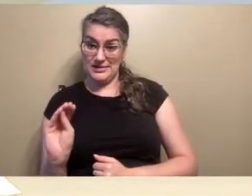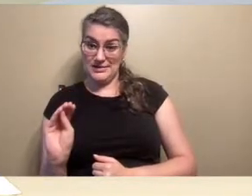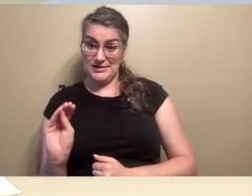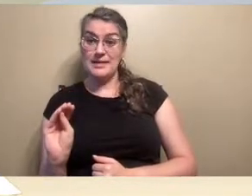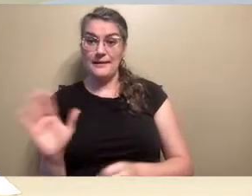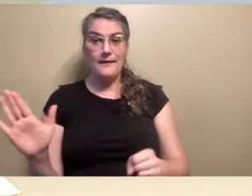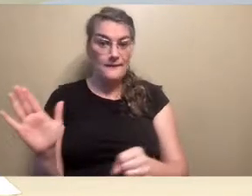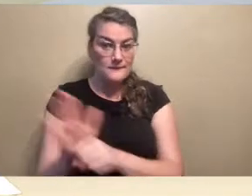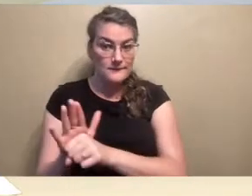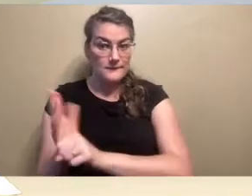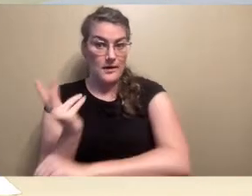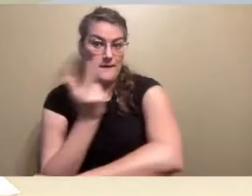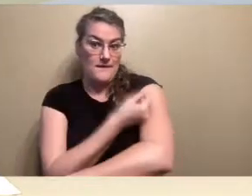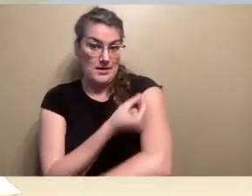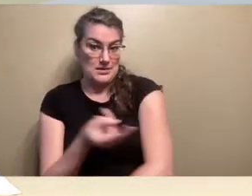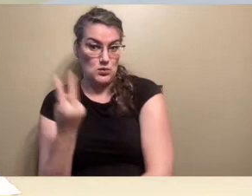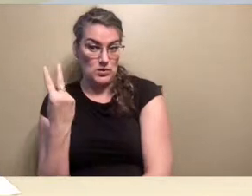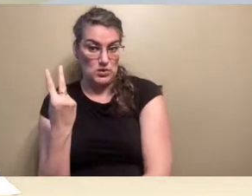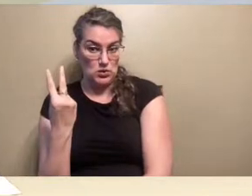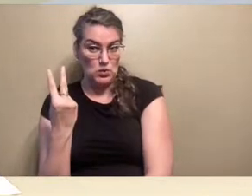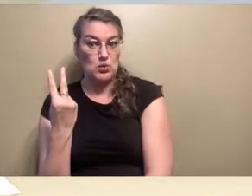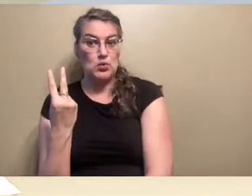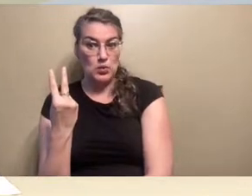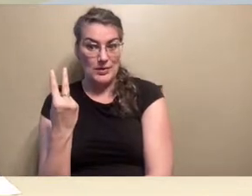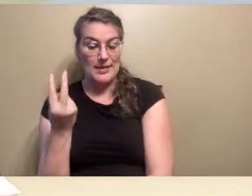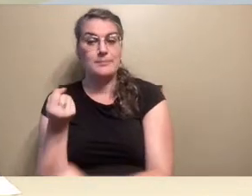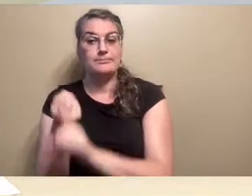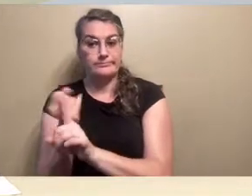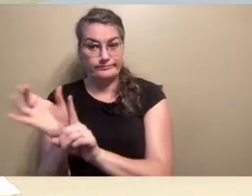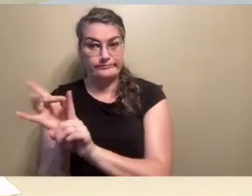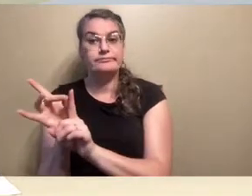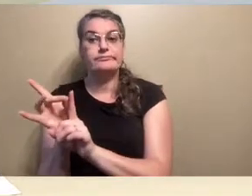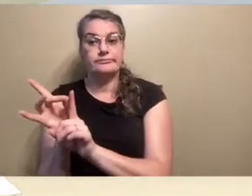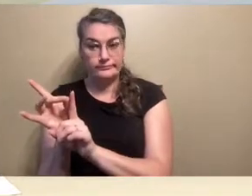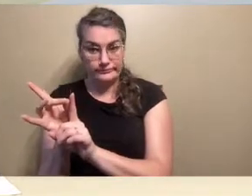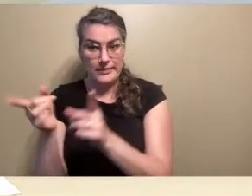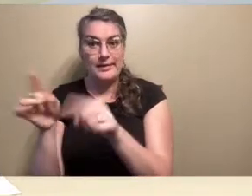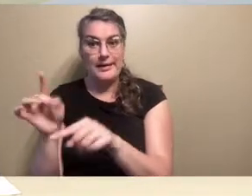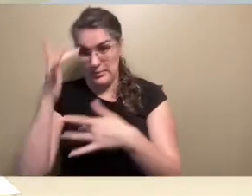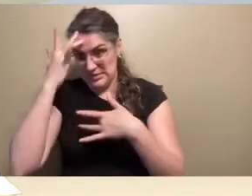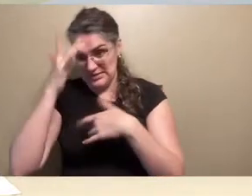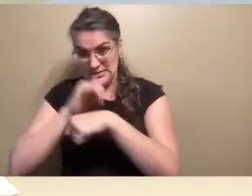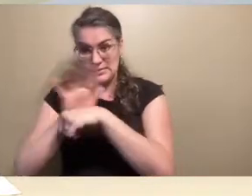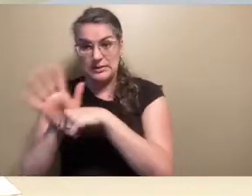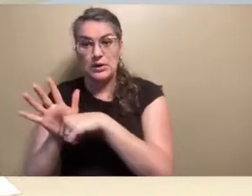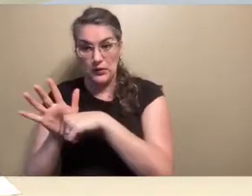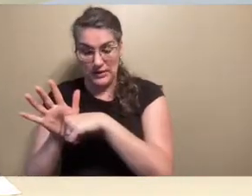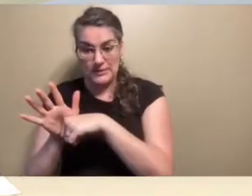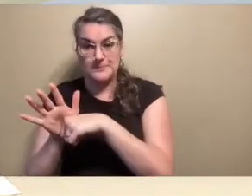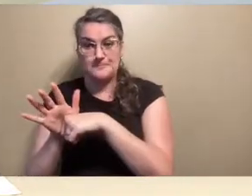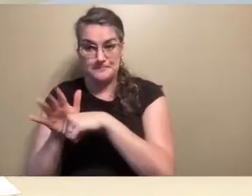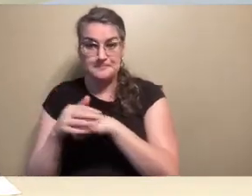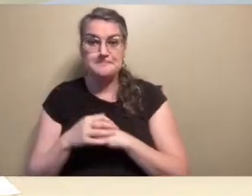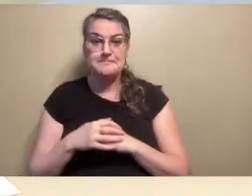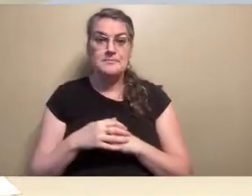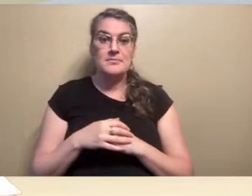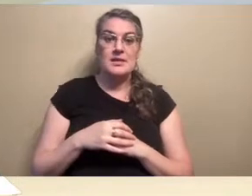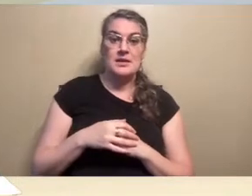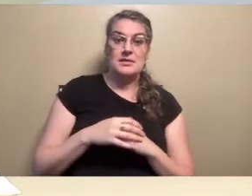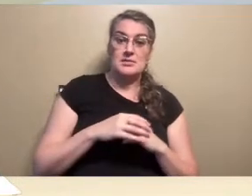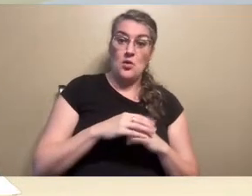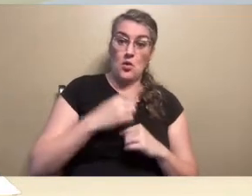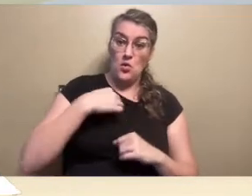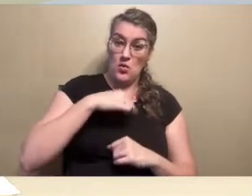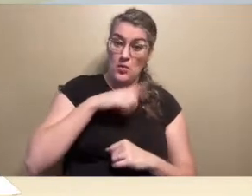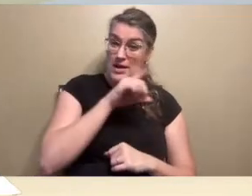fully vaccinated who ended up having COVID. And so we did ours sort of January 1st